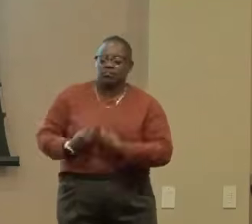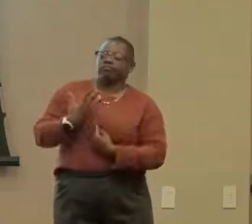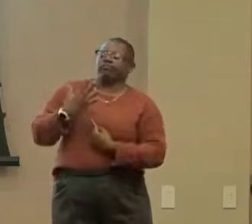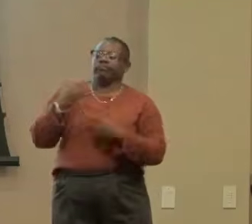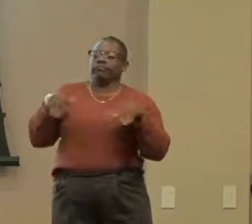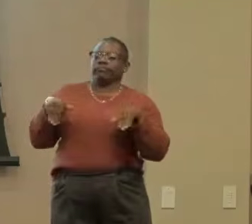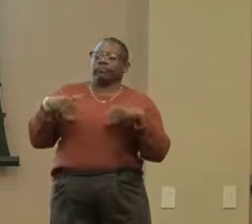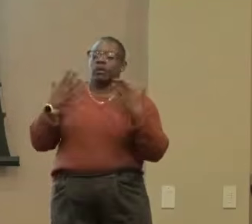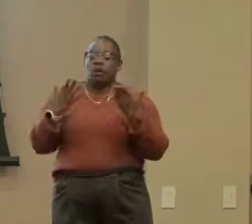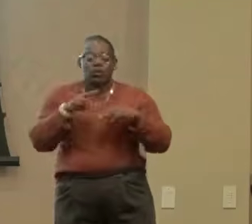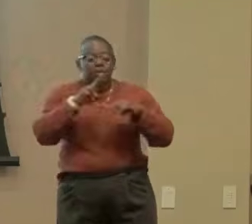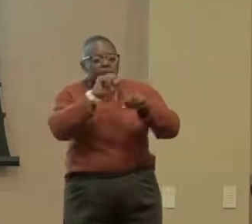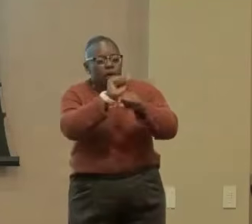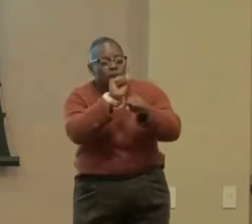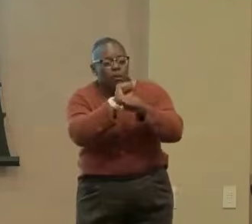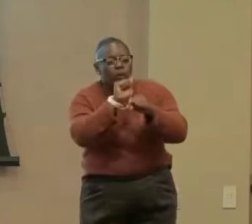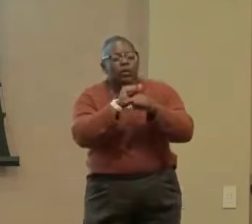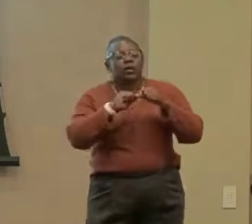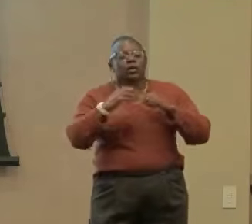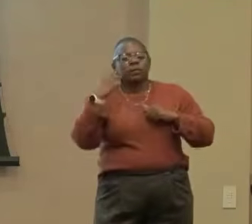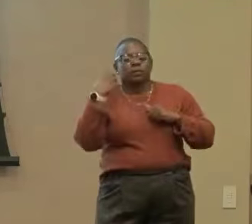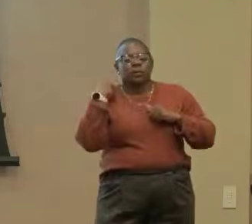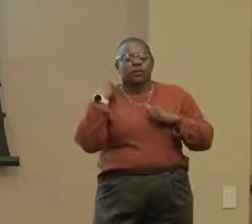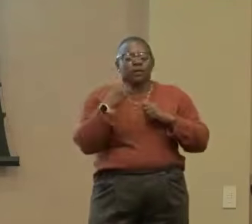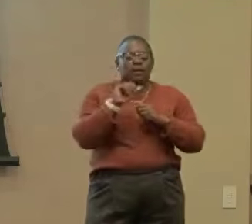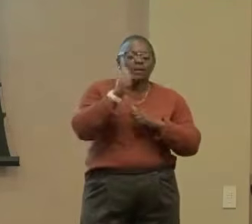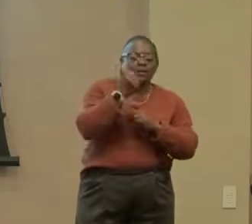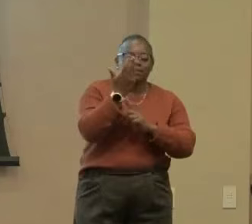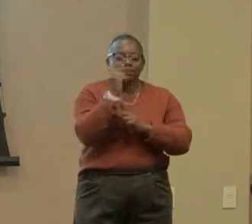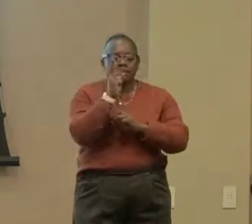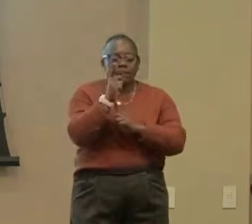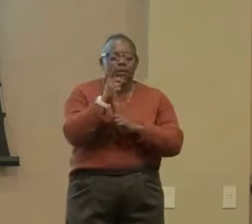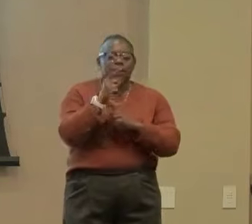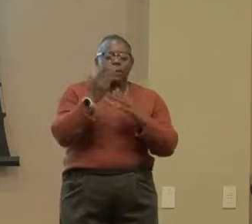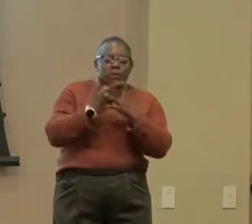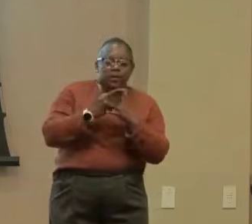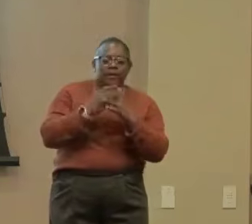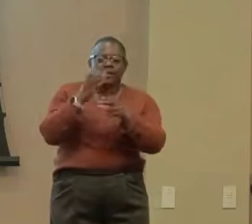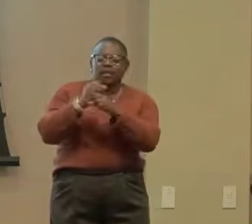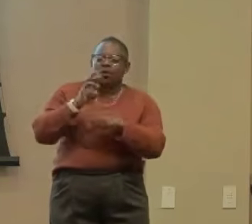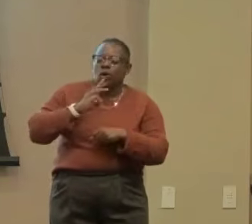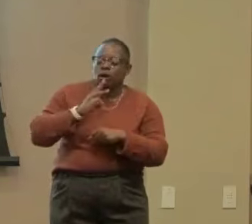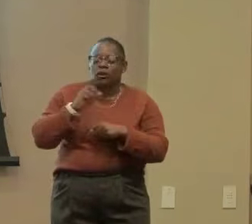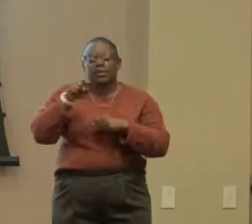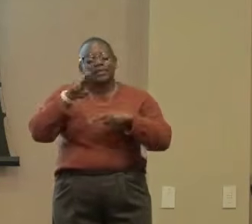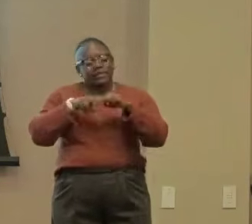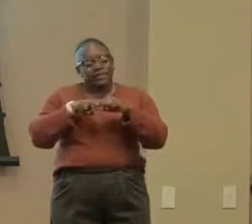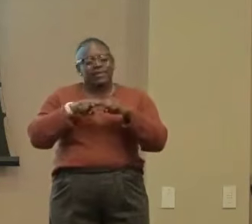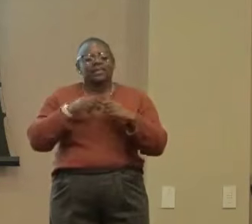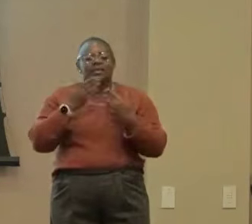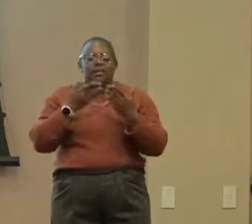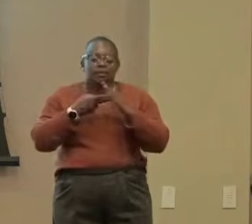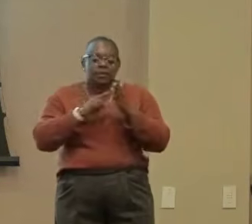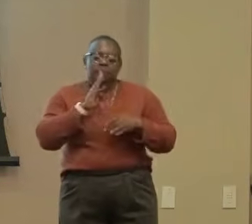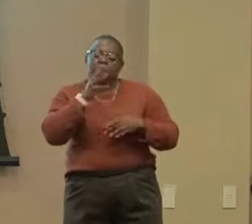with your boss and your employer, like I need a 10 to 15 minute break. I need to go get some water. I need to sit down, making sure that you're advocating